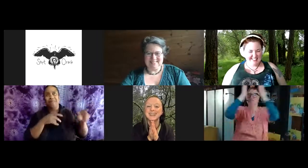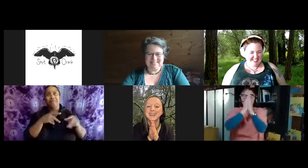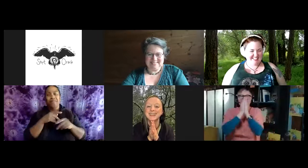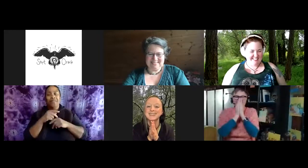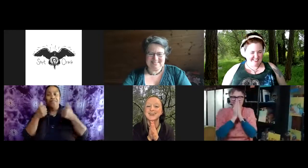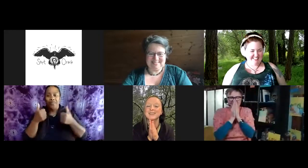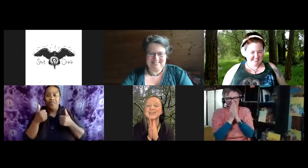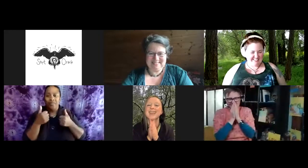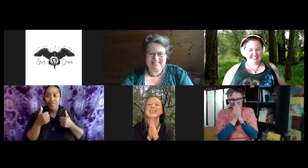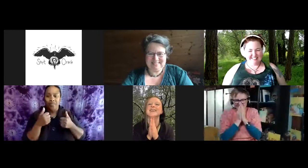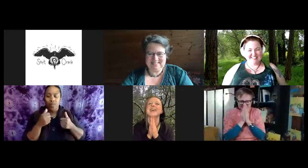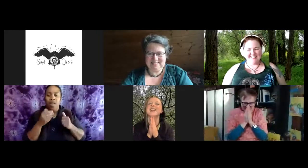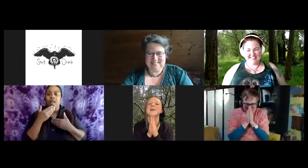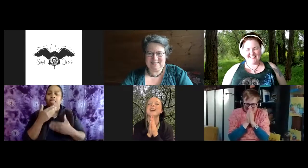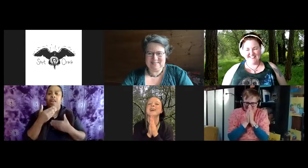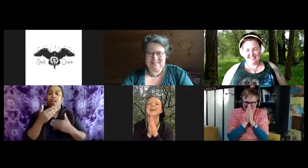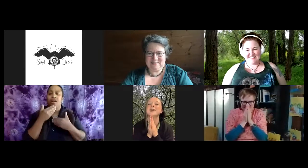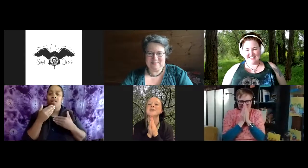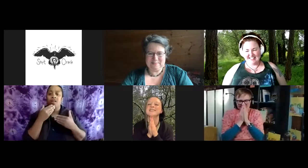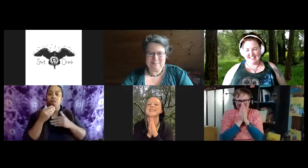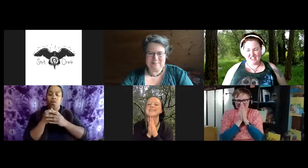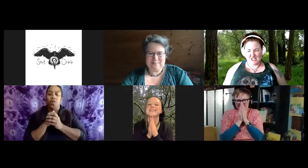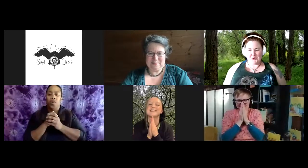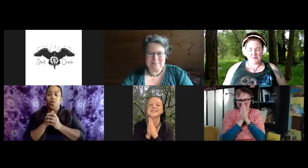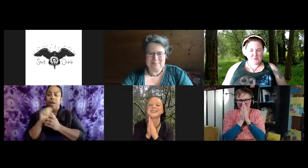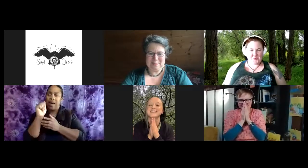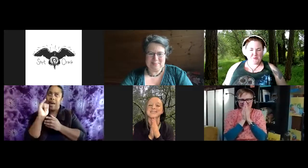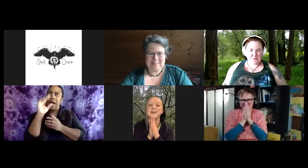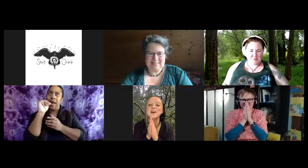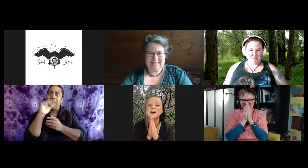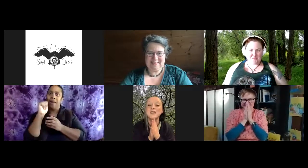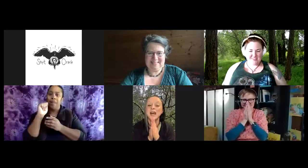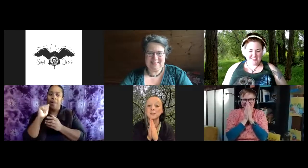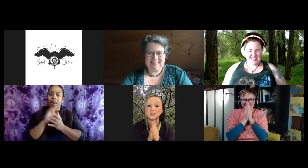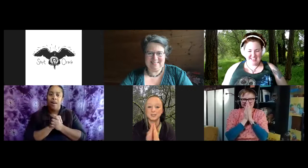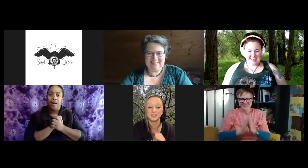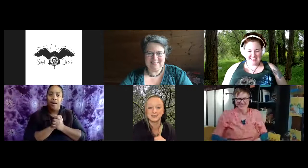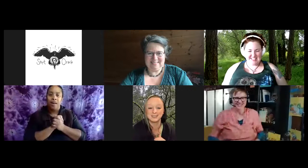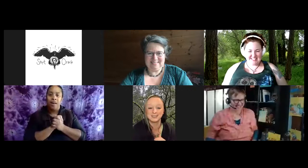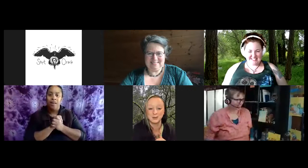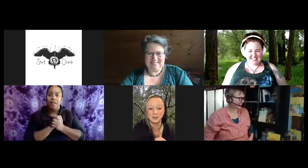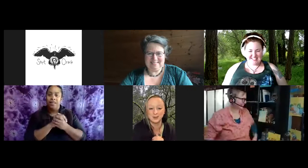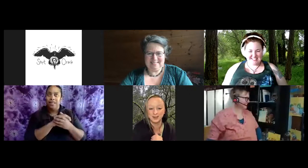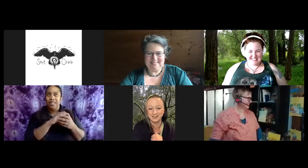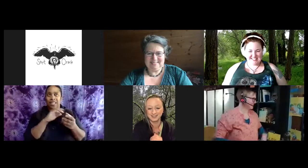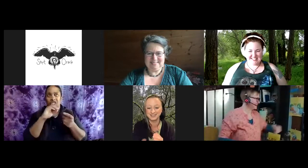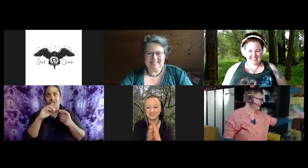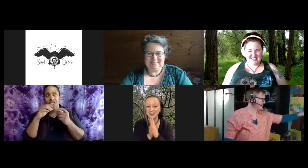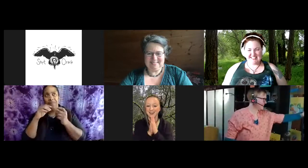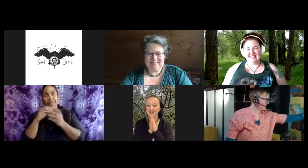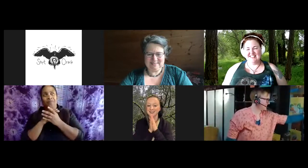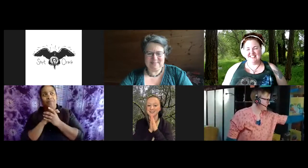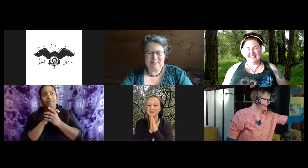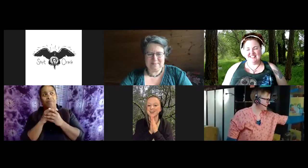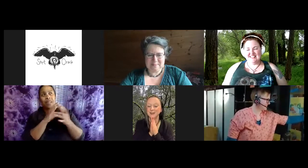Okay, thank you, Ama. Ama's just attuned us to the energy of the summer court this